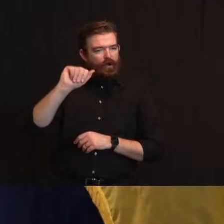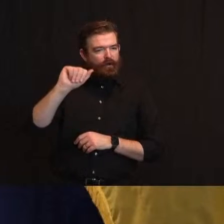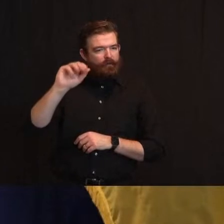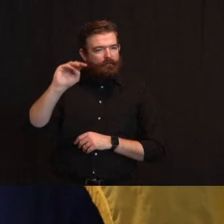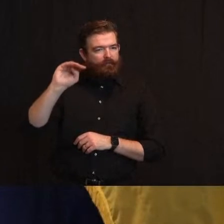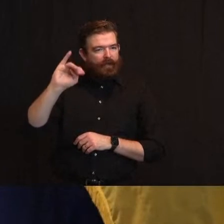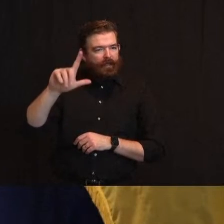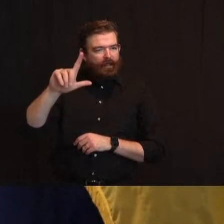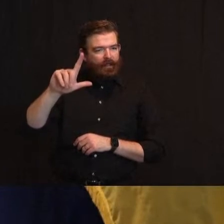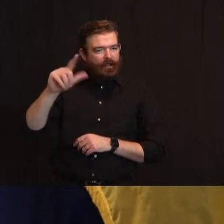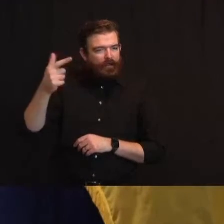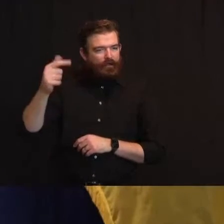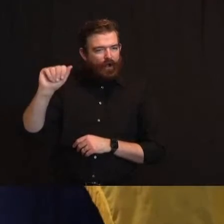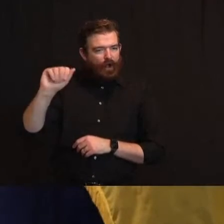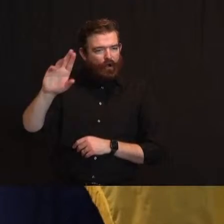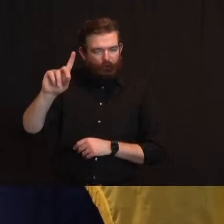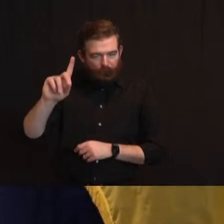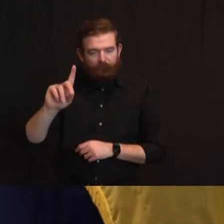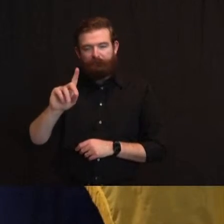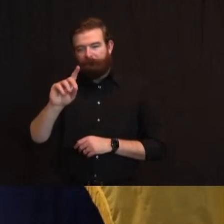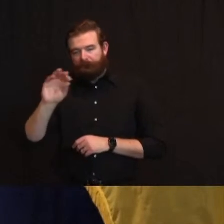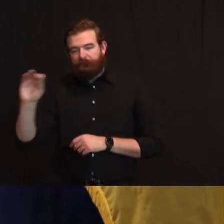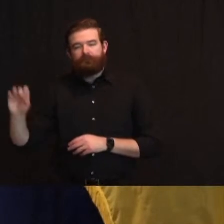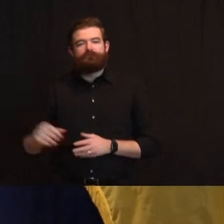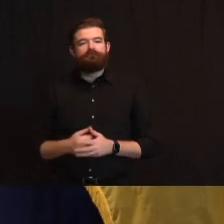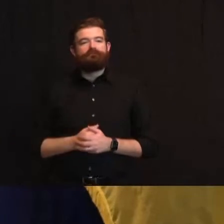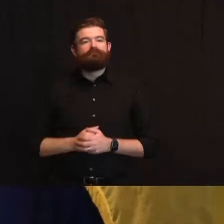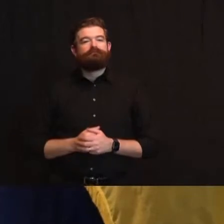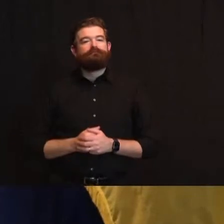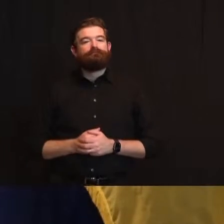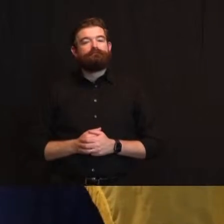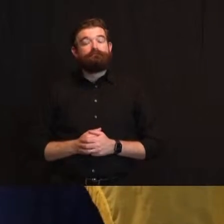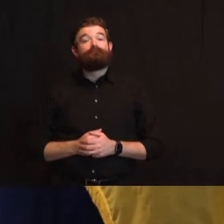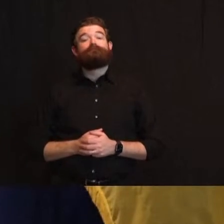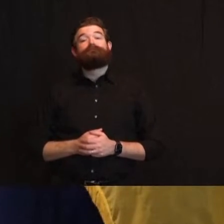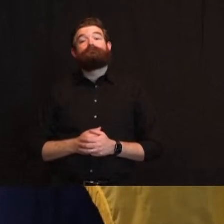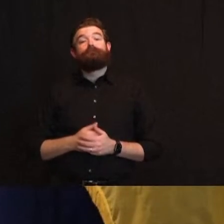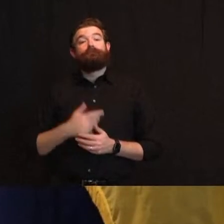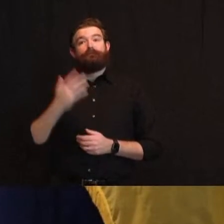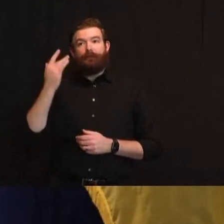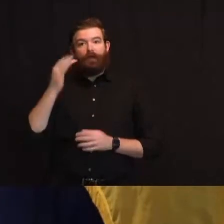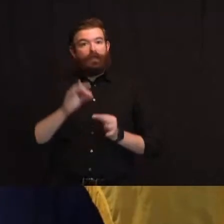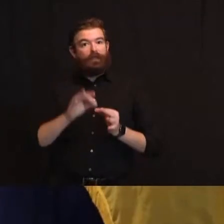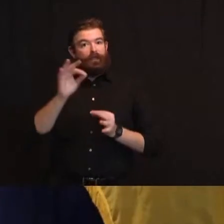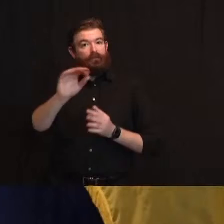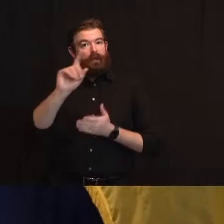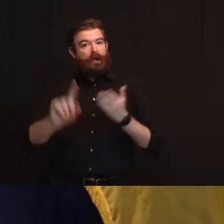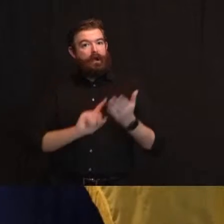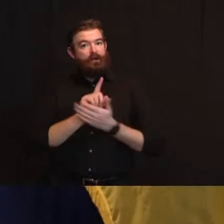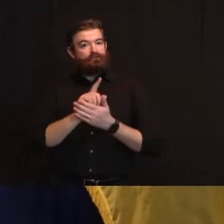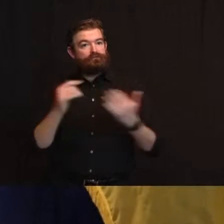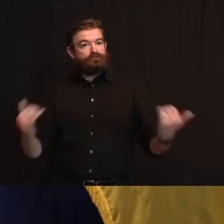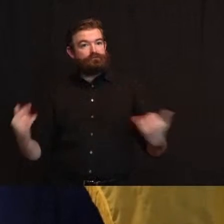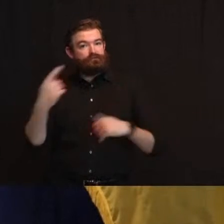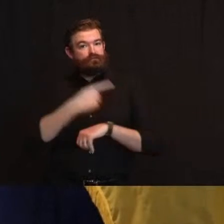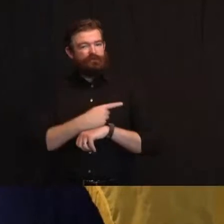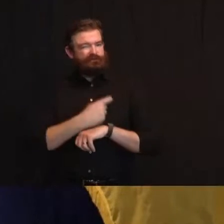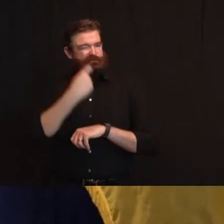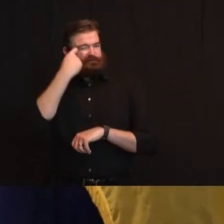sobering, but productive discussion in Camden at Cooper University Medical Center with the Cooper team, as well